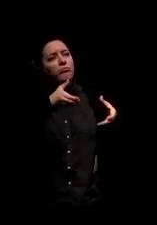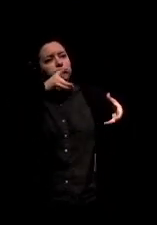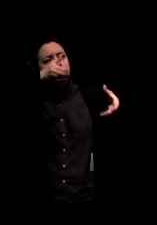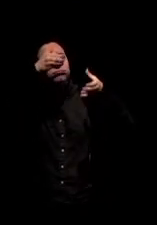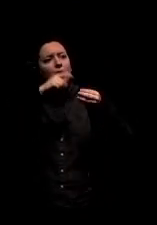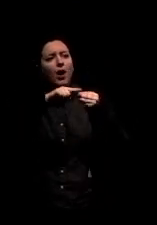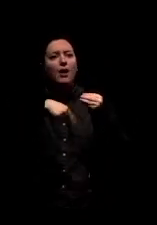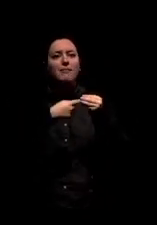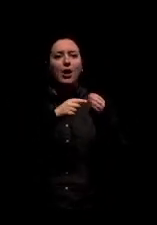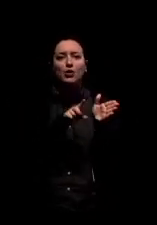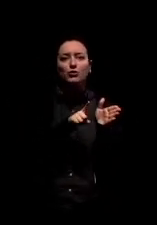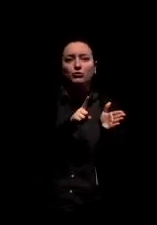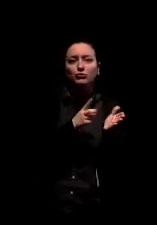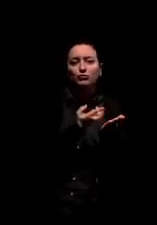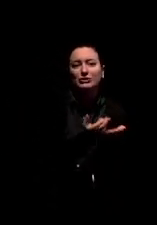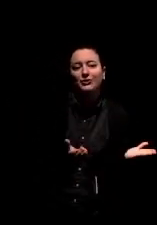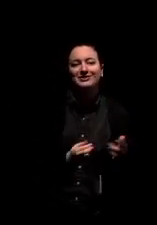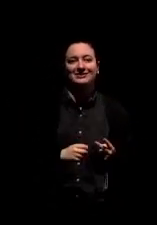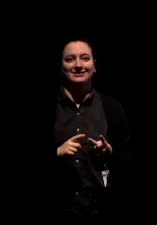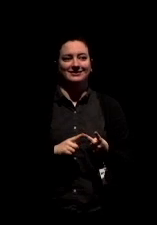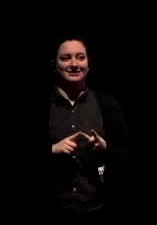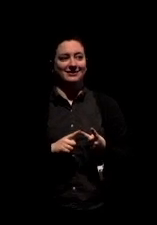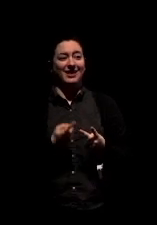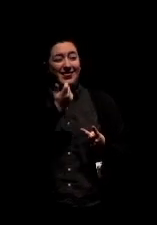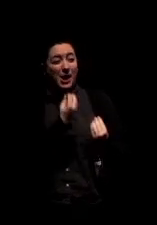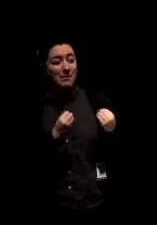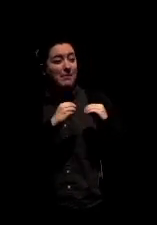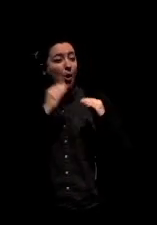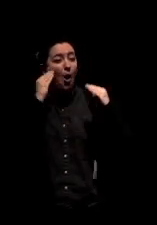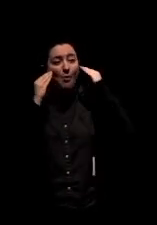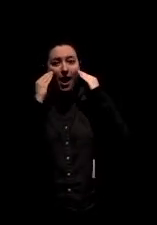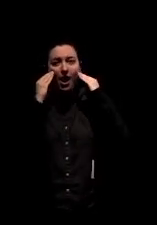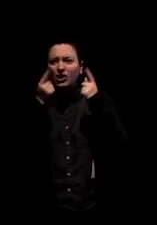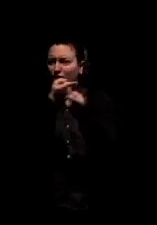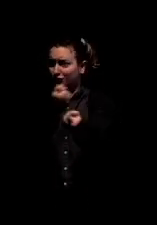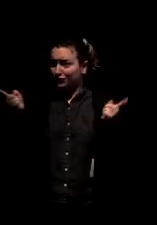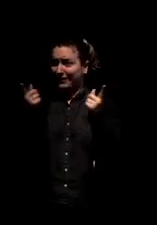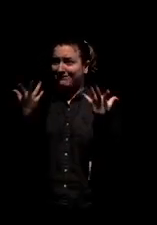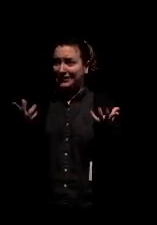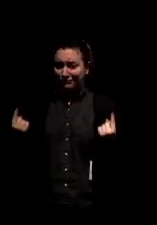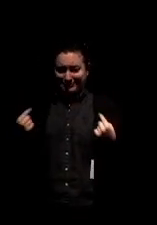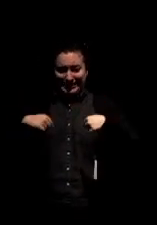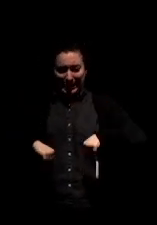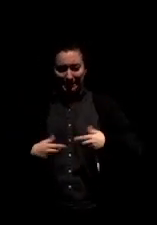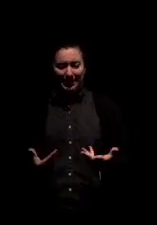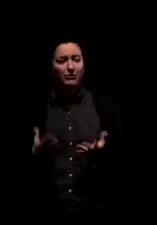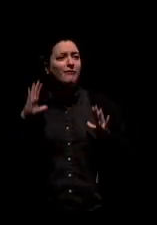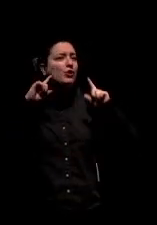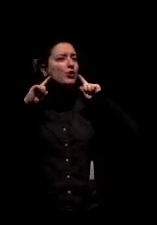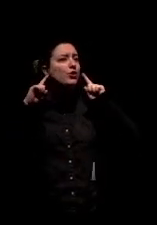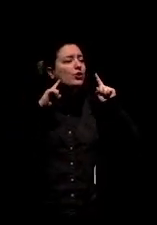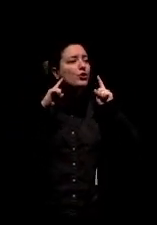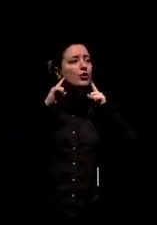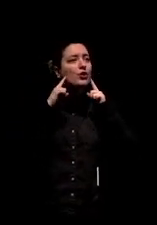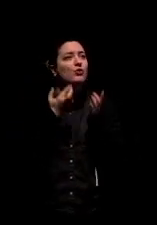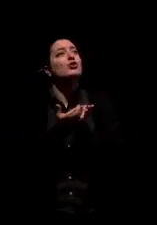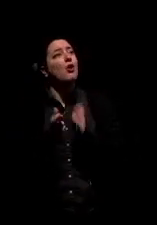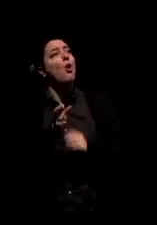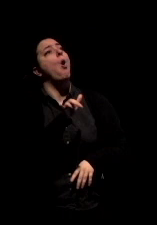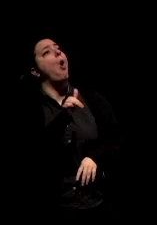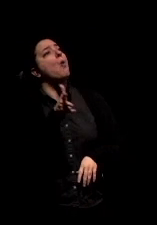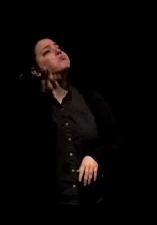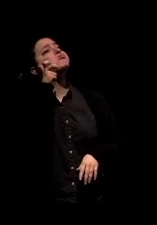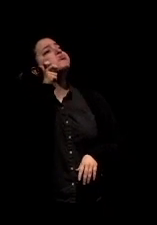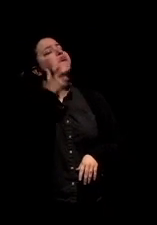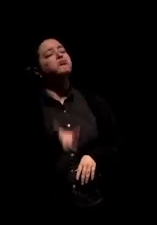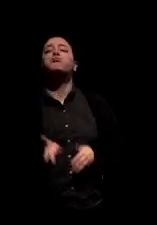little bit more aware. You're here today, and you've heard about some of the community resources. Don't just hold that inside. Find ways to